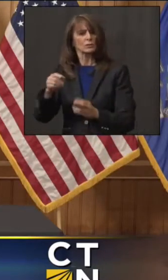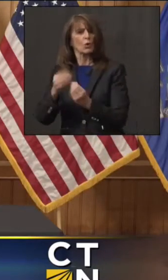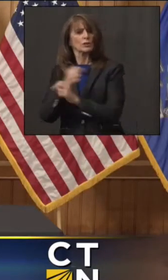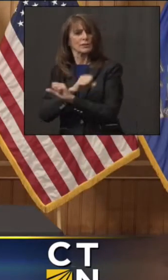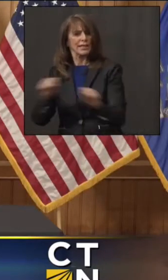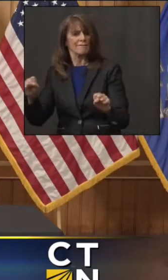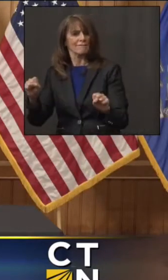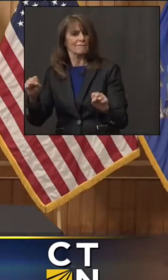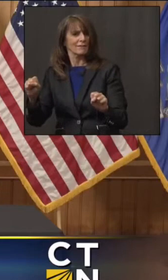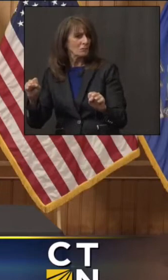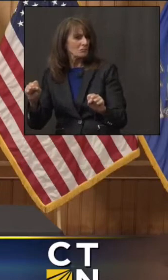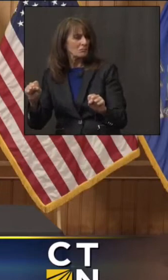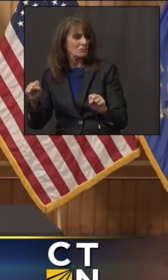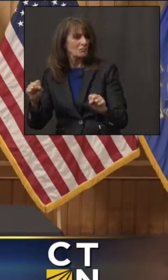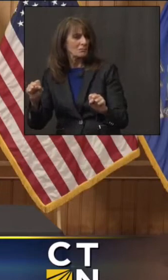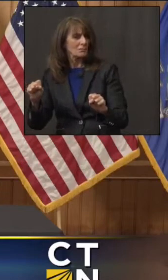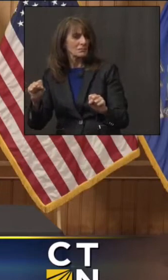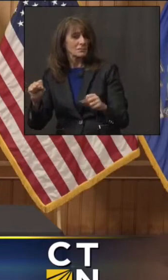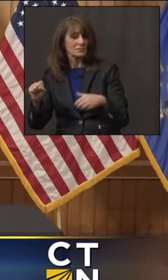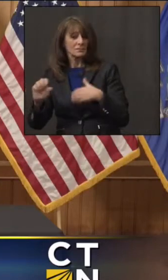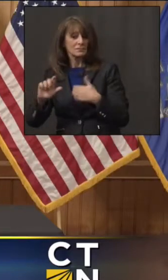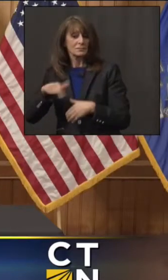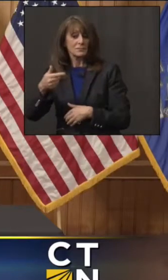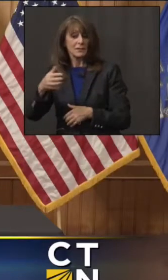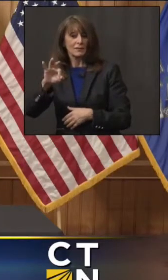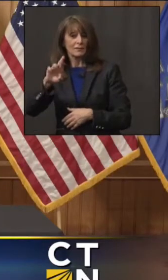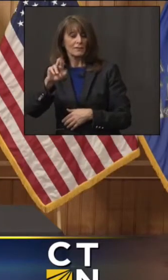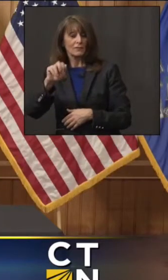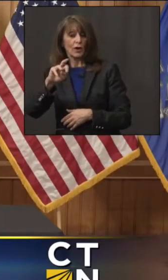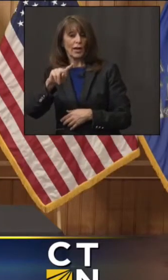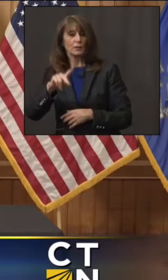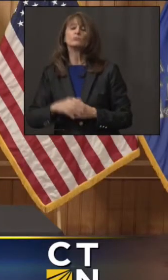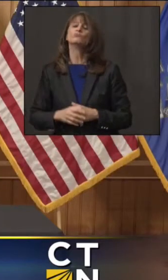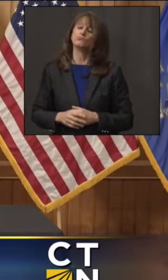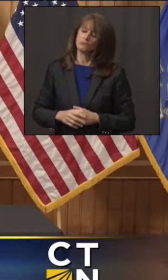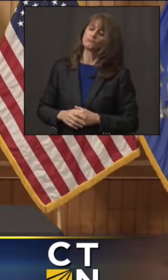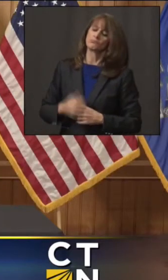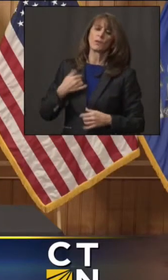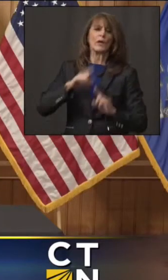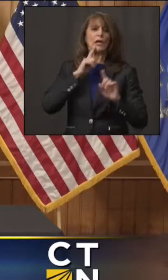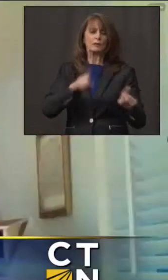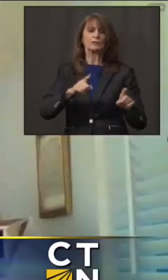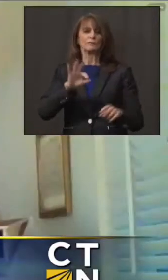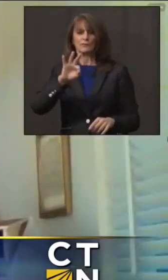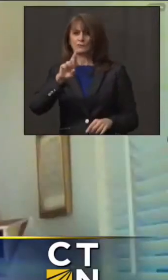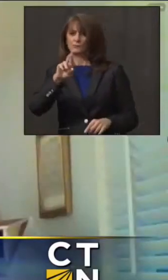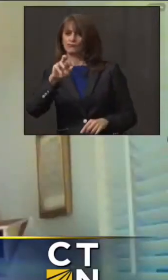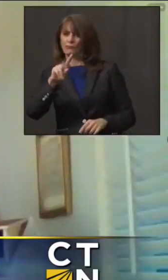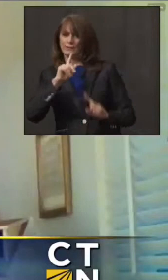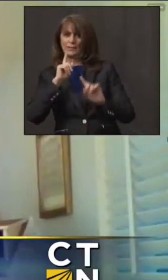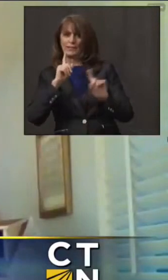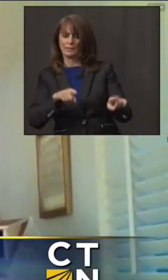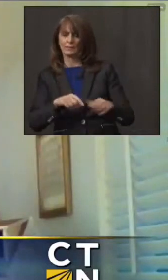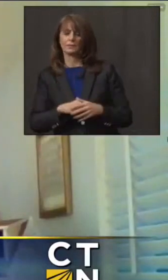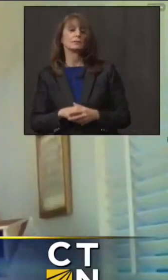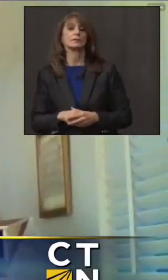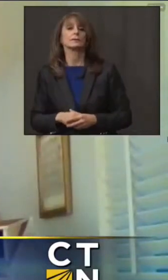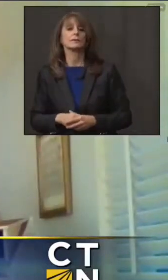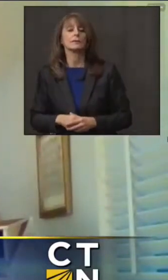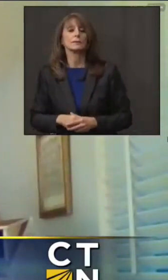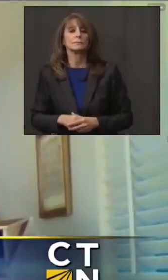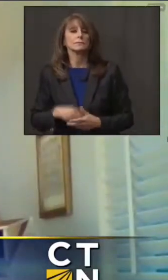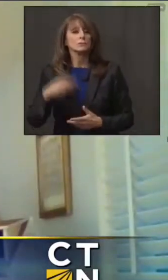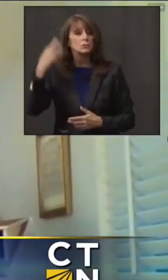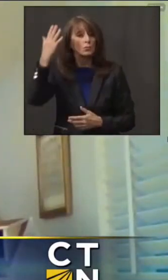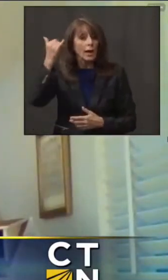be? You want to start with that? Yeah, I'll be happy to start with it, because we know that